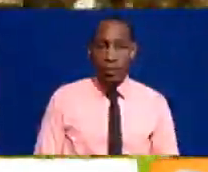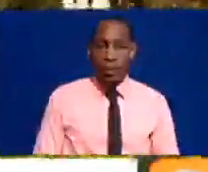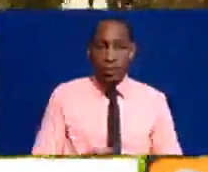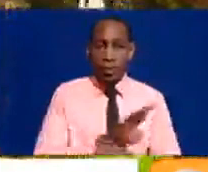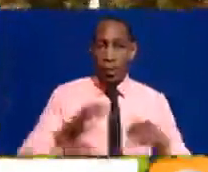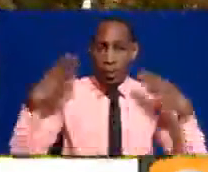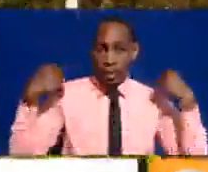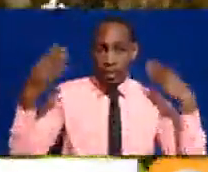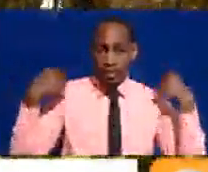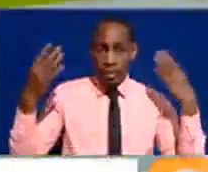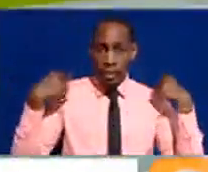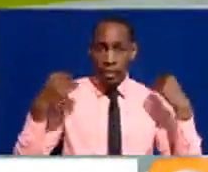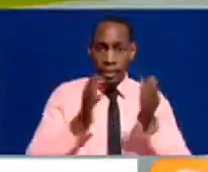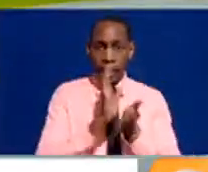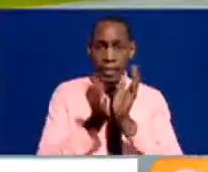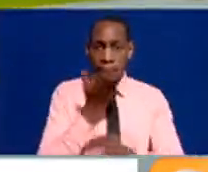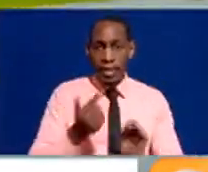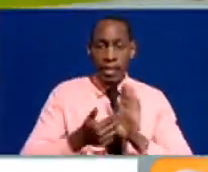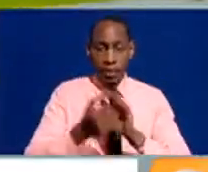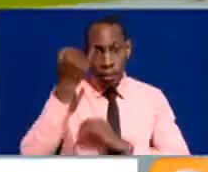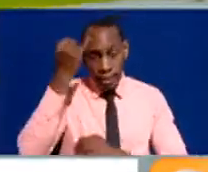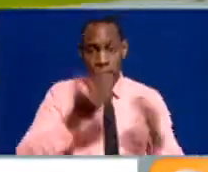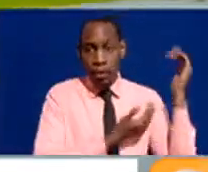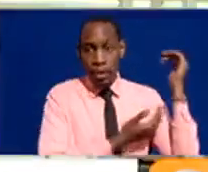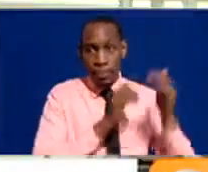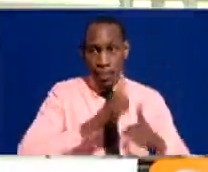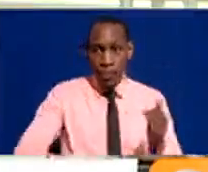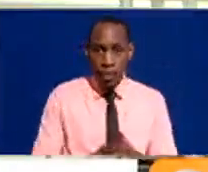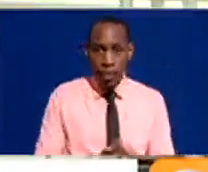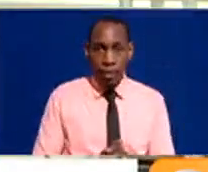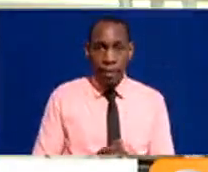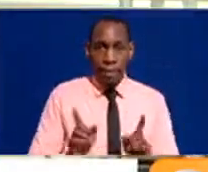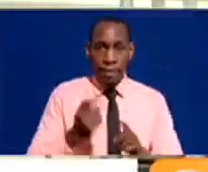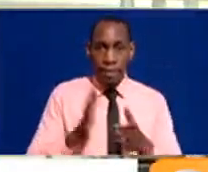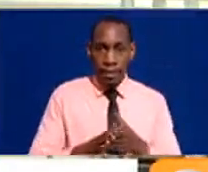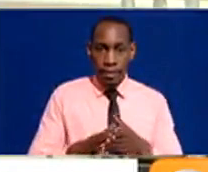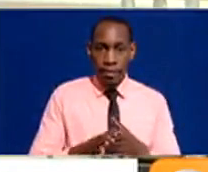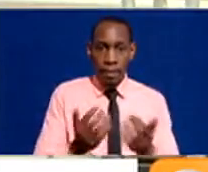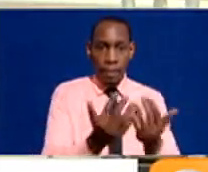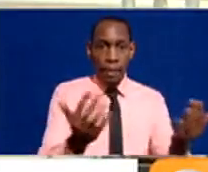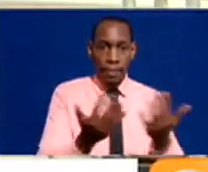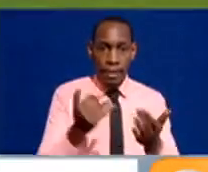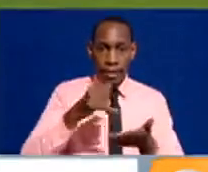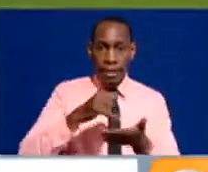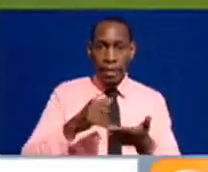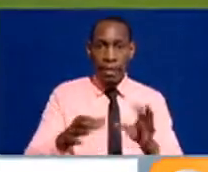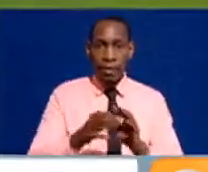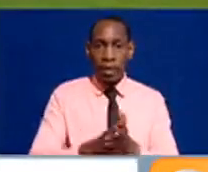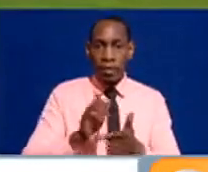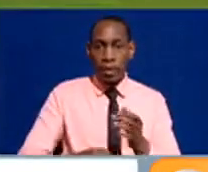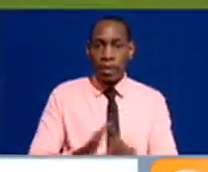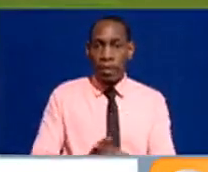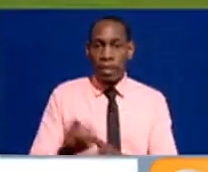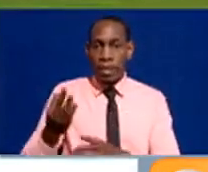rehearsal at the Kasarani Stadium, giving a glimpse of what to expect. The tri-service parade, bringing together the three formations of the